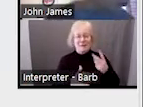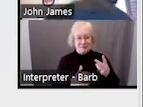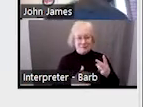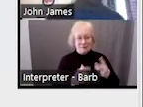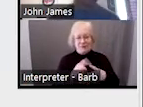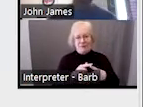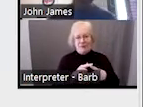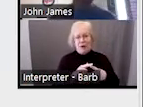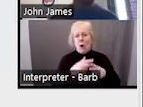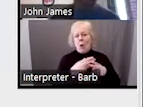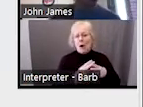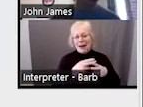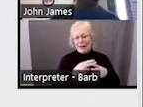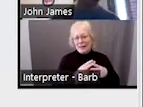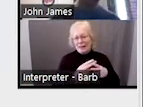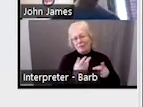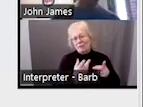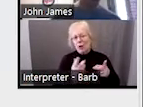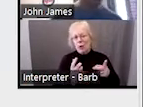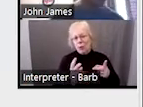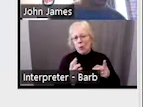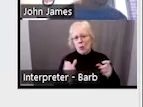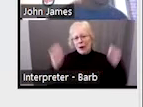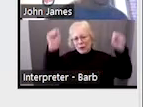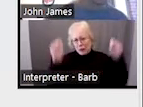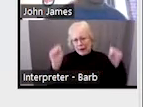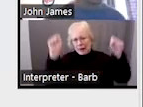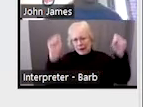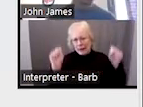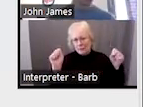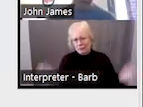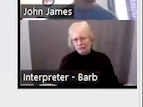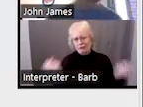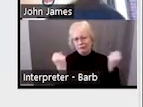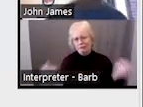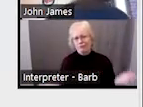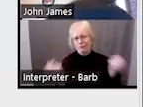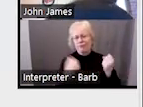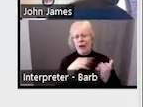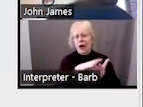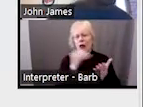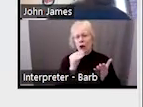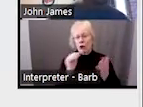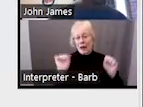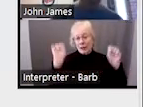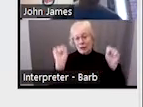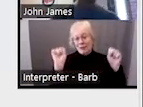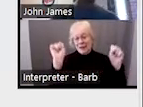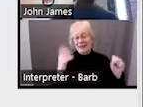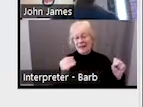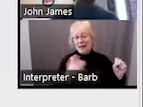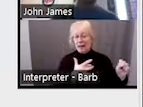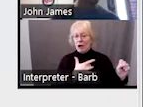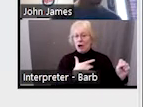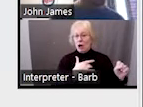Weight training, because I learned new exercises and some new cardio training. Then that can help